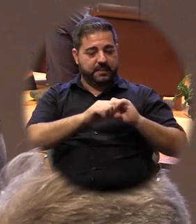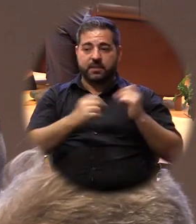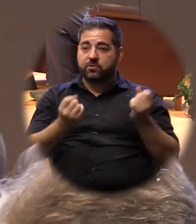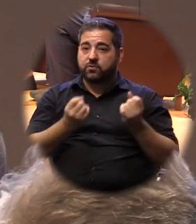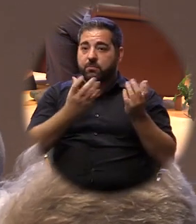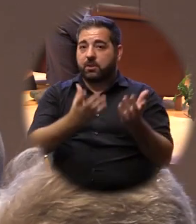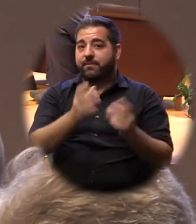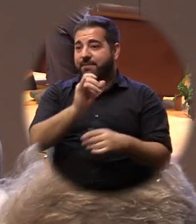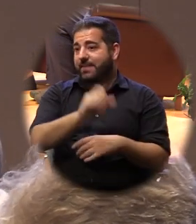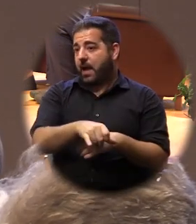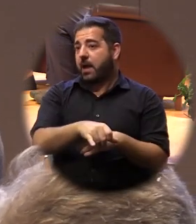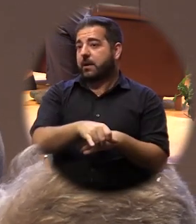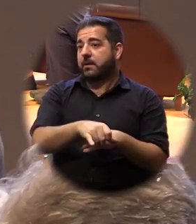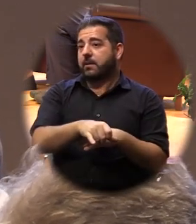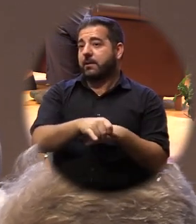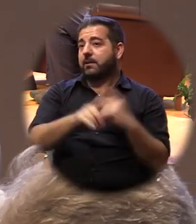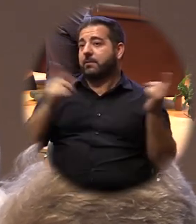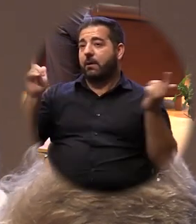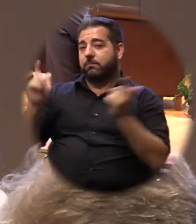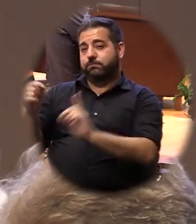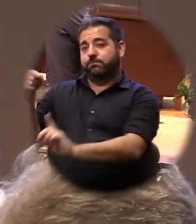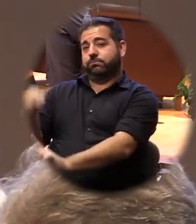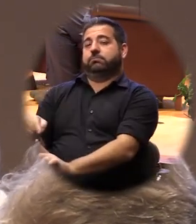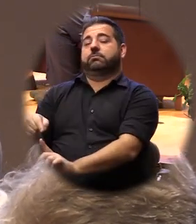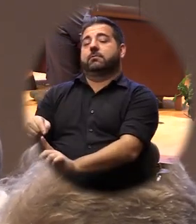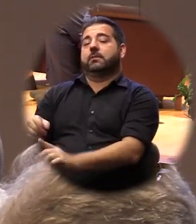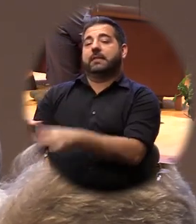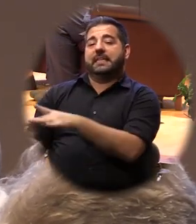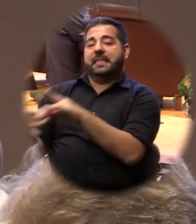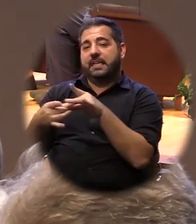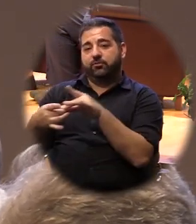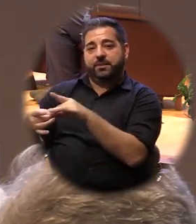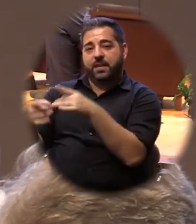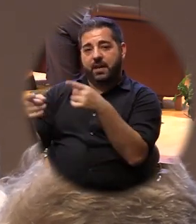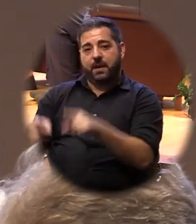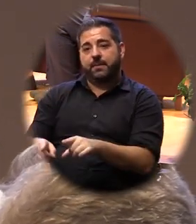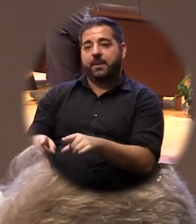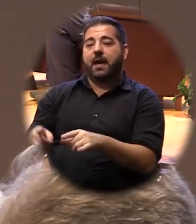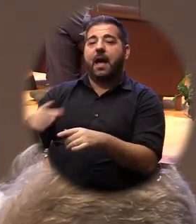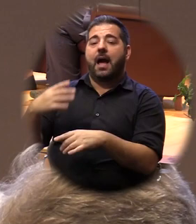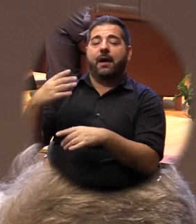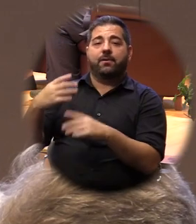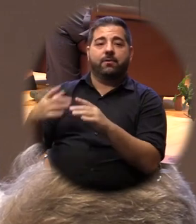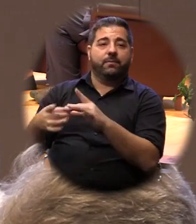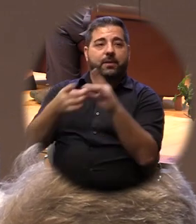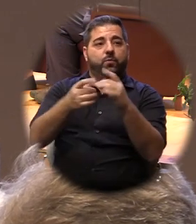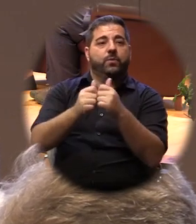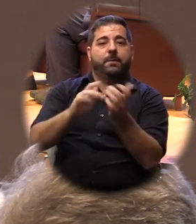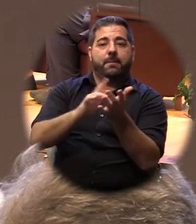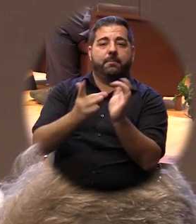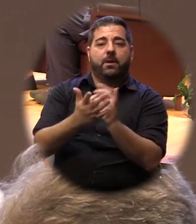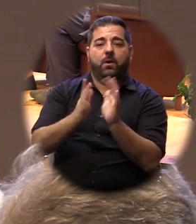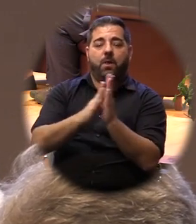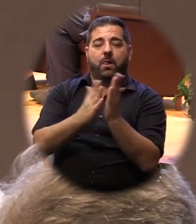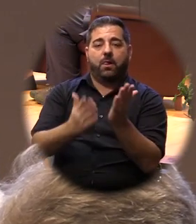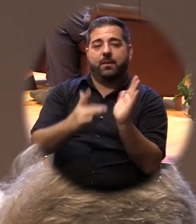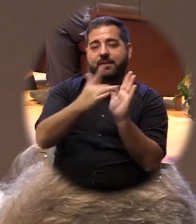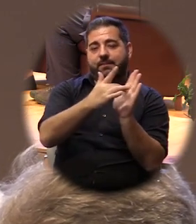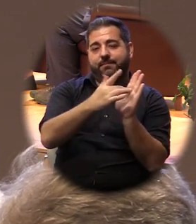of that comes down to connections that are made in the biblical text that are